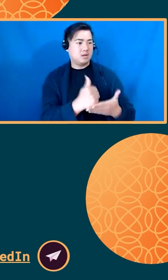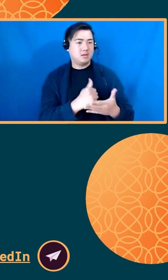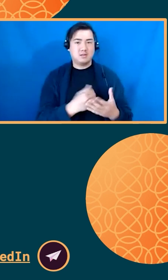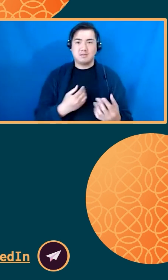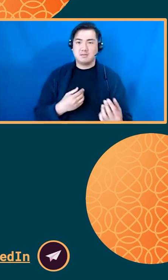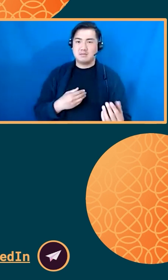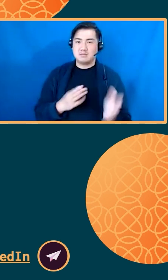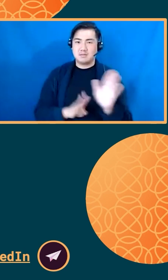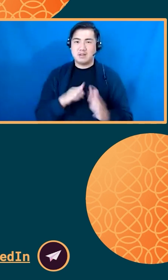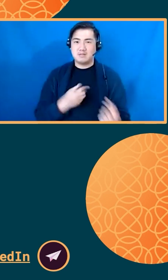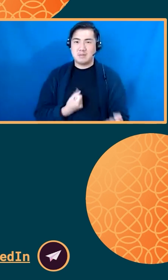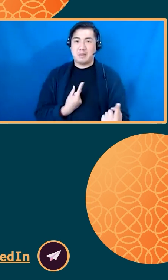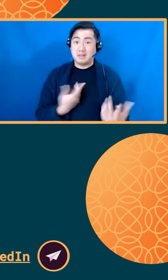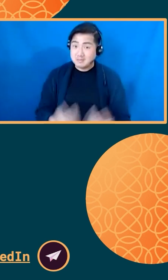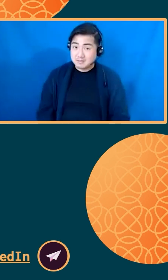check it out.